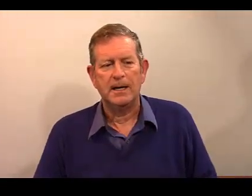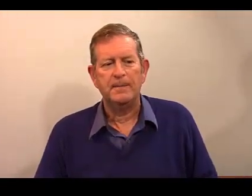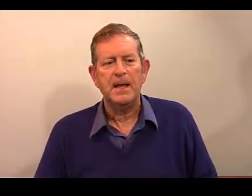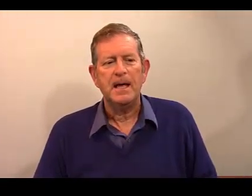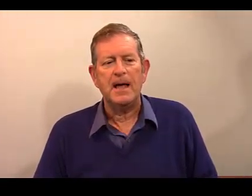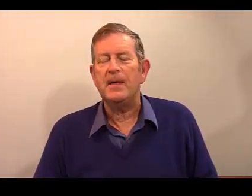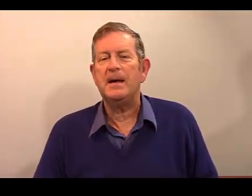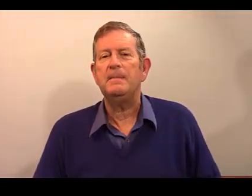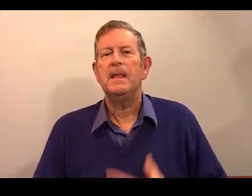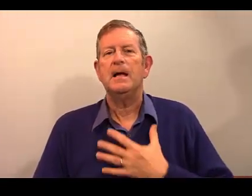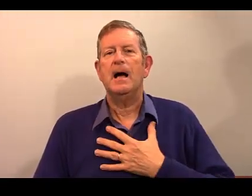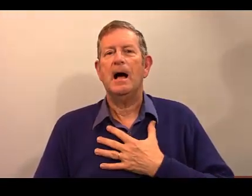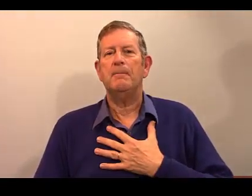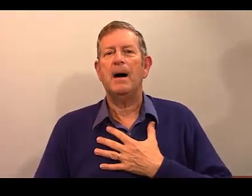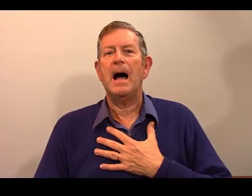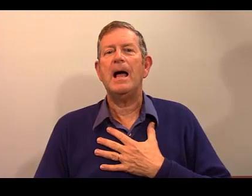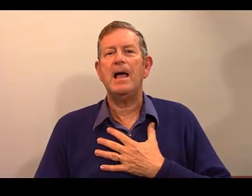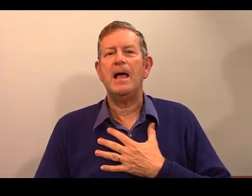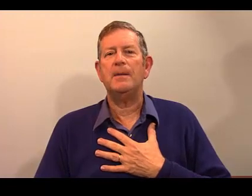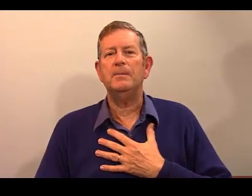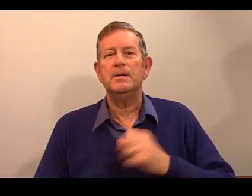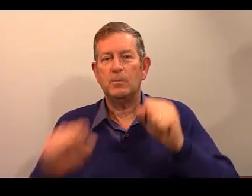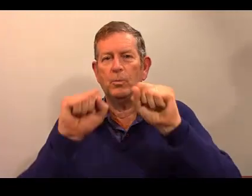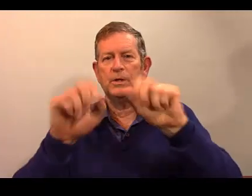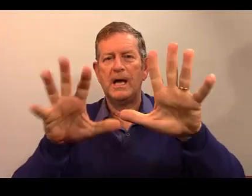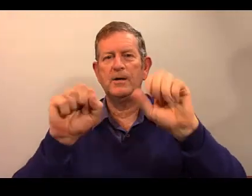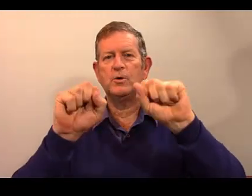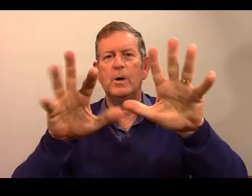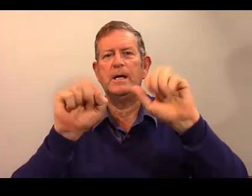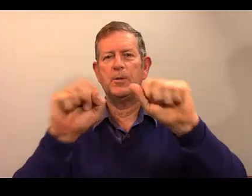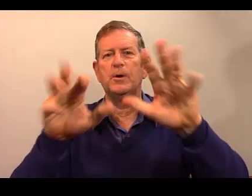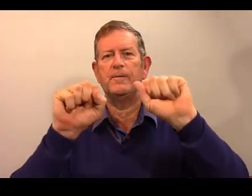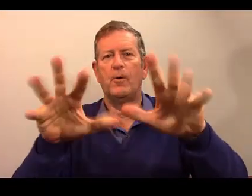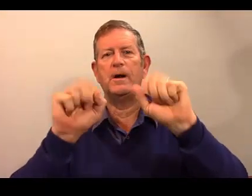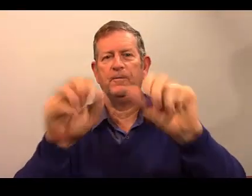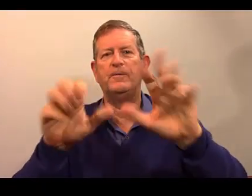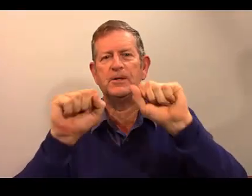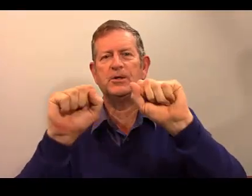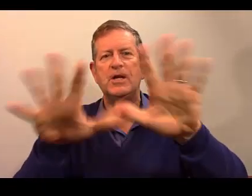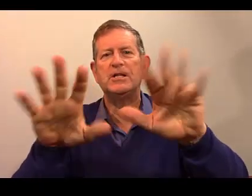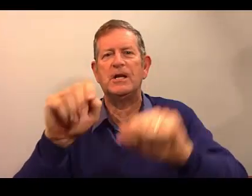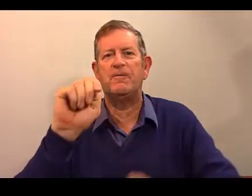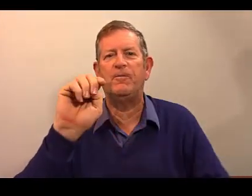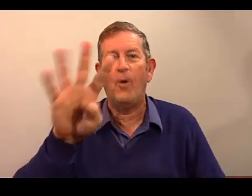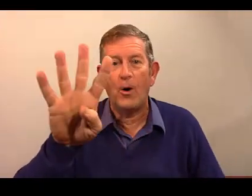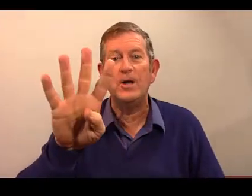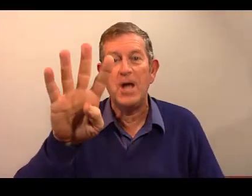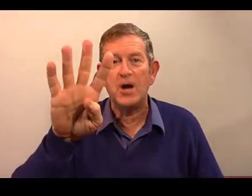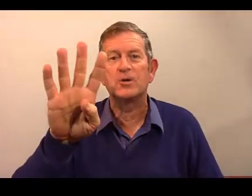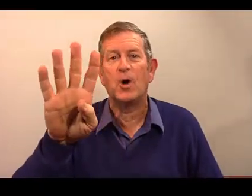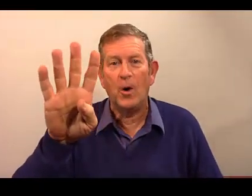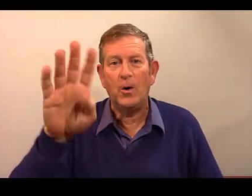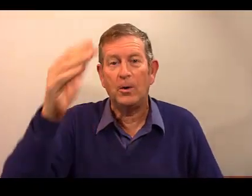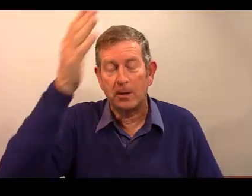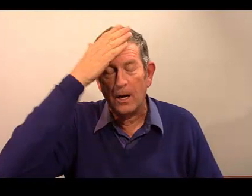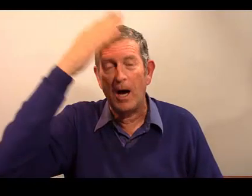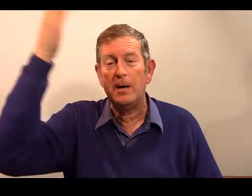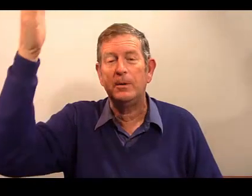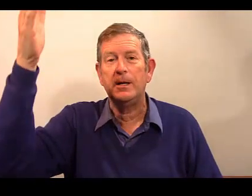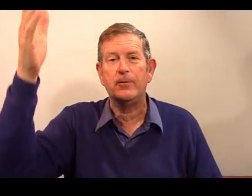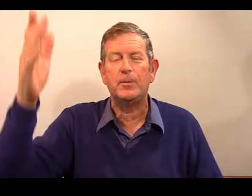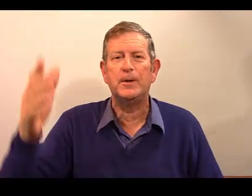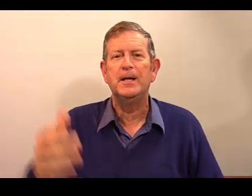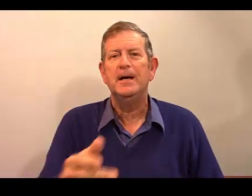Guillermo, and then I am 10, 20, 30, 40, 50, 64 years